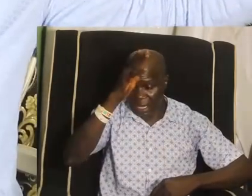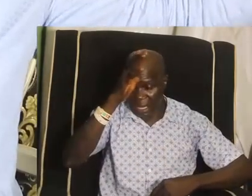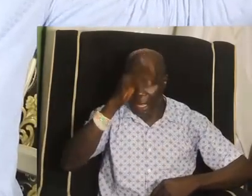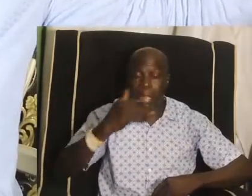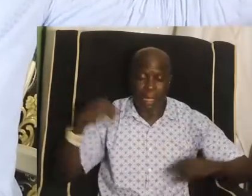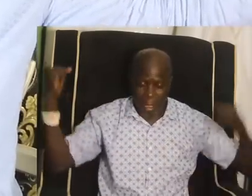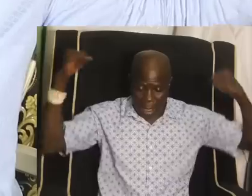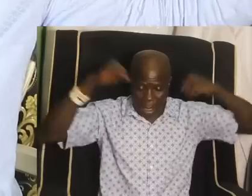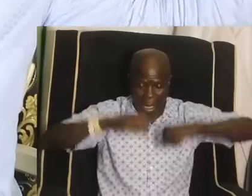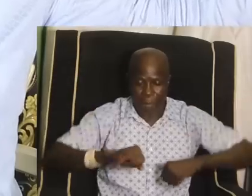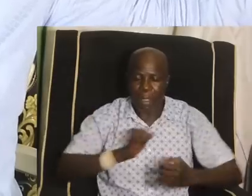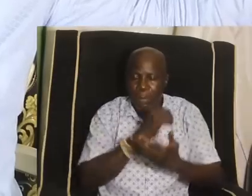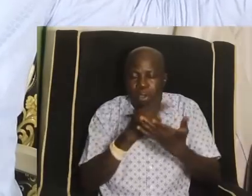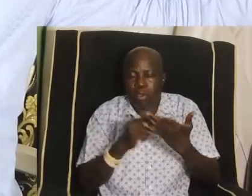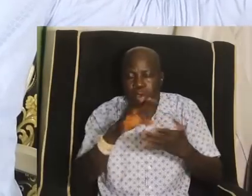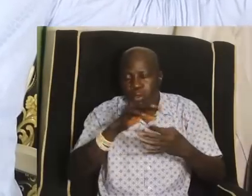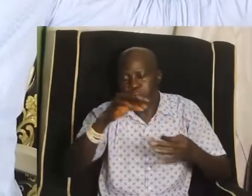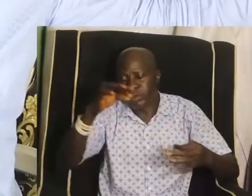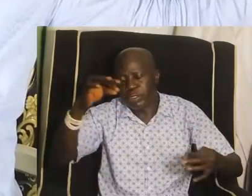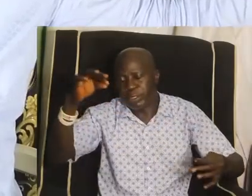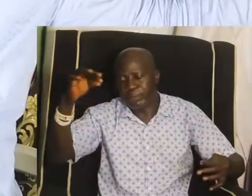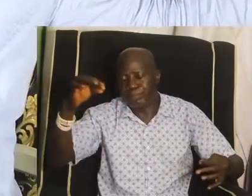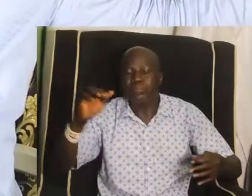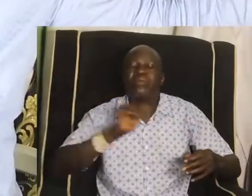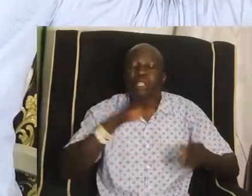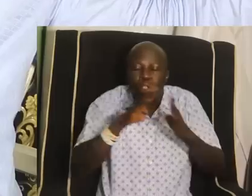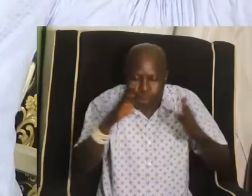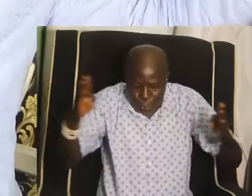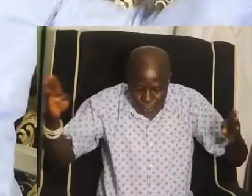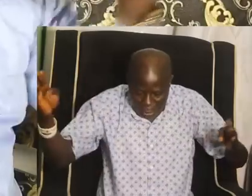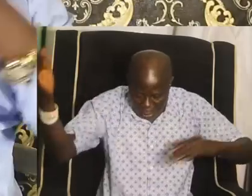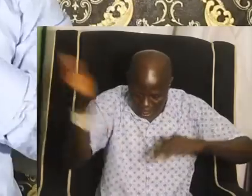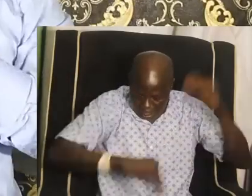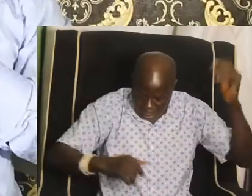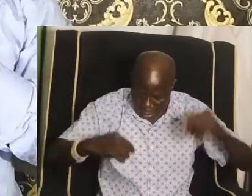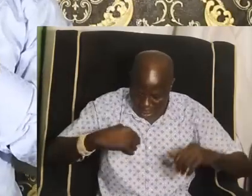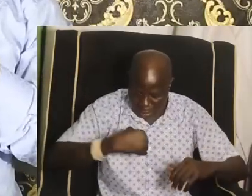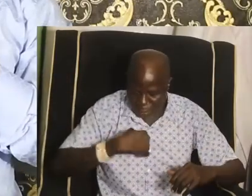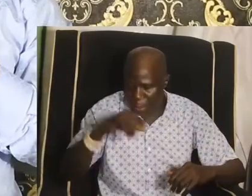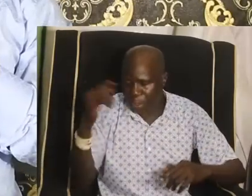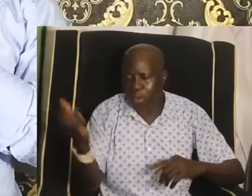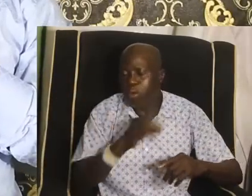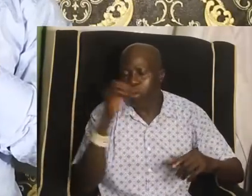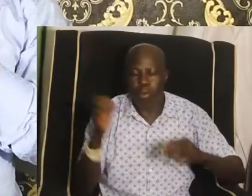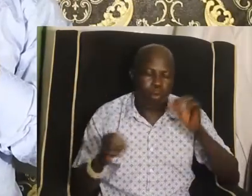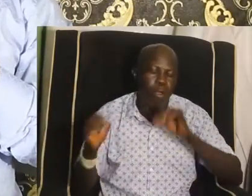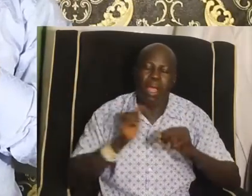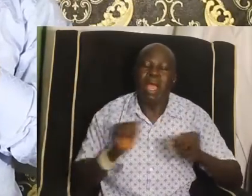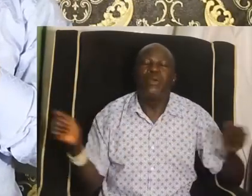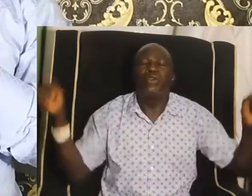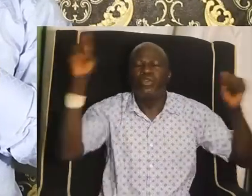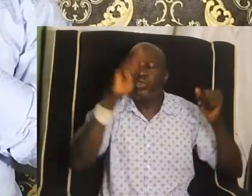agbada baba mi o aso e mi mi mo o so be ju mi lo